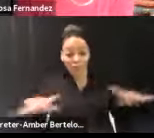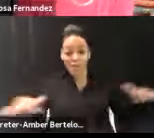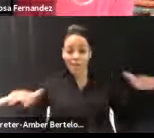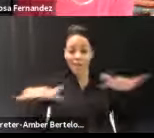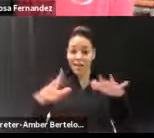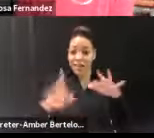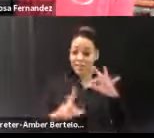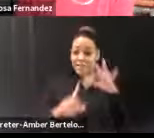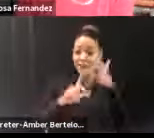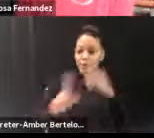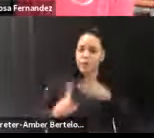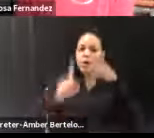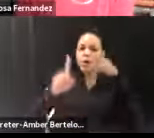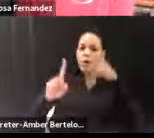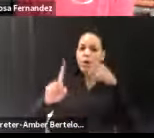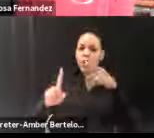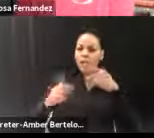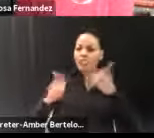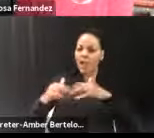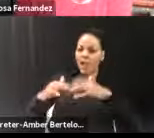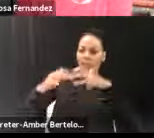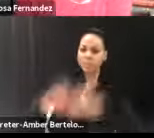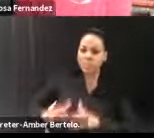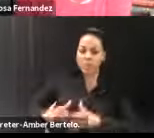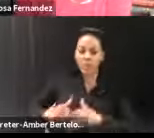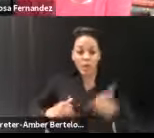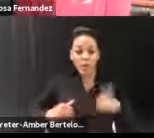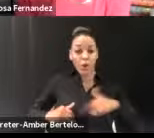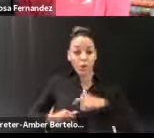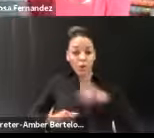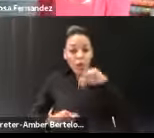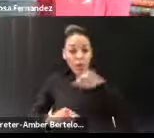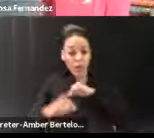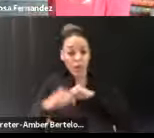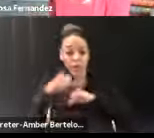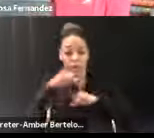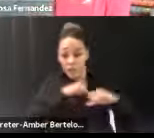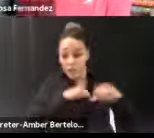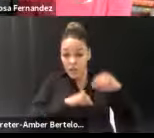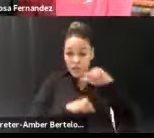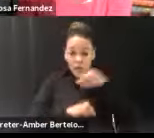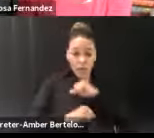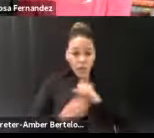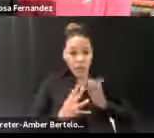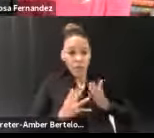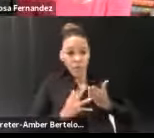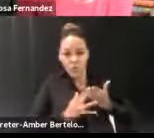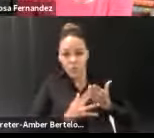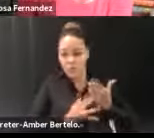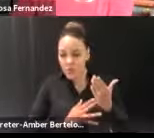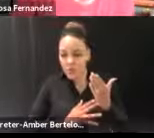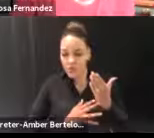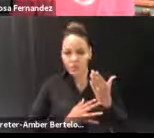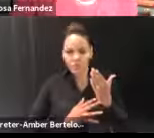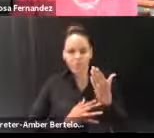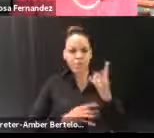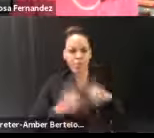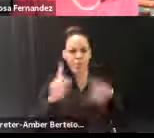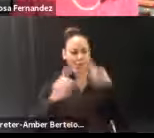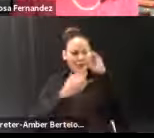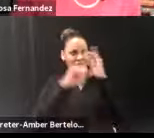to take away what we fought for after surviving all that we've survived. It's unimaginable,